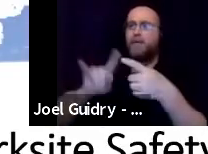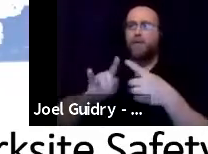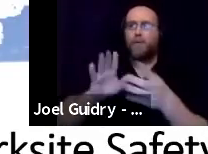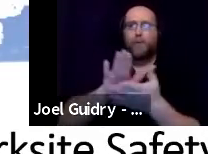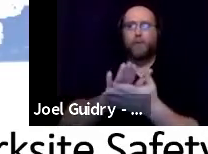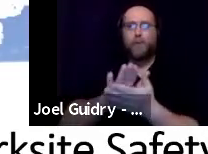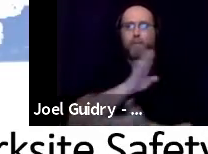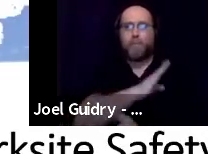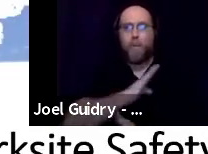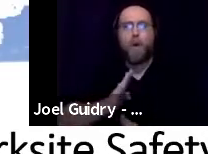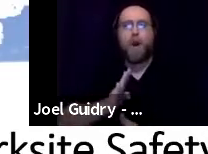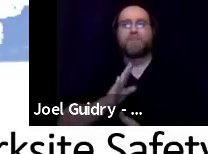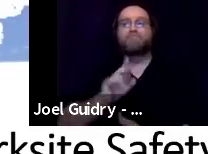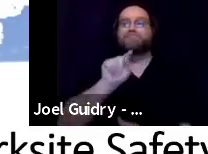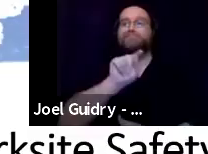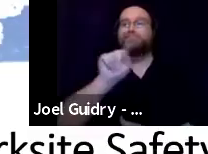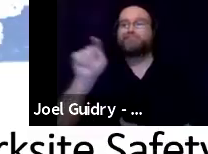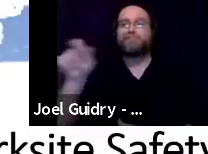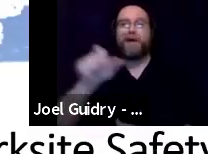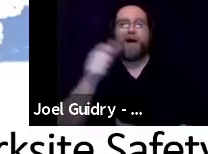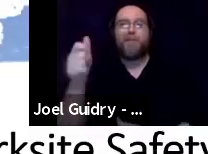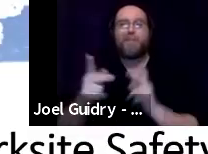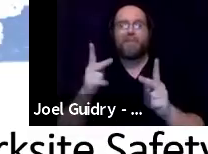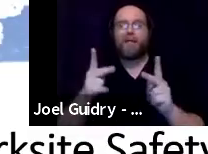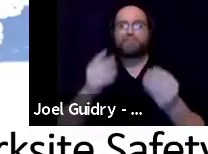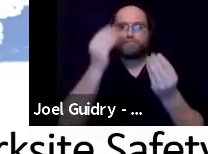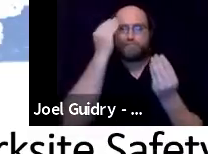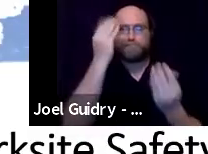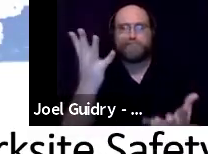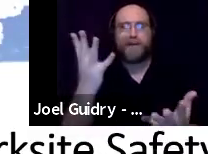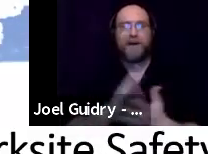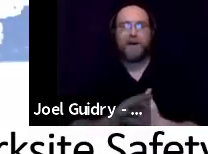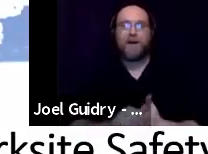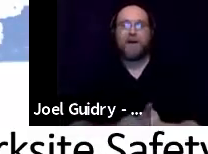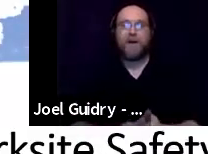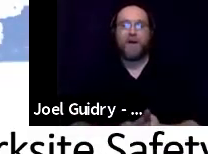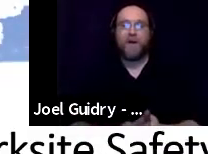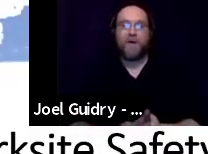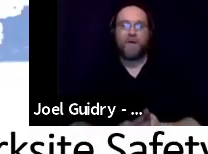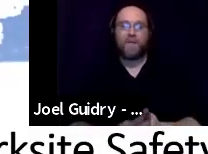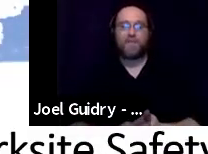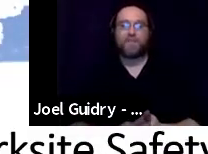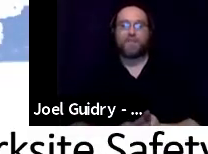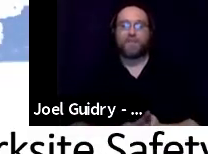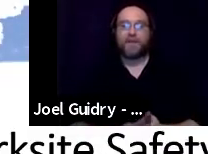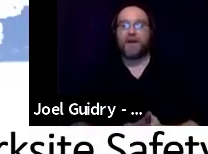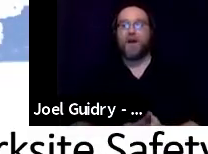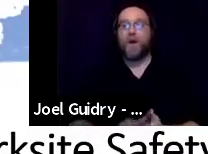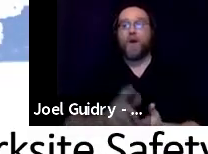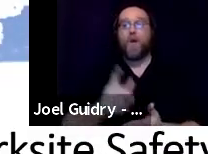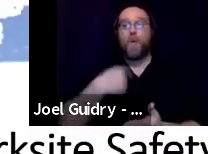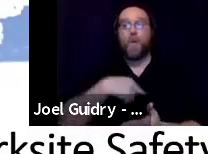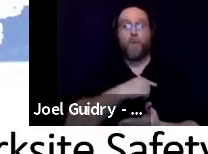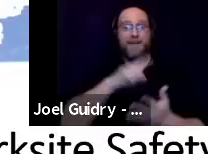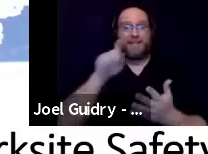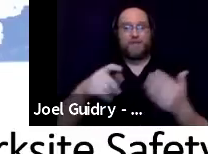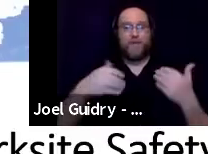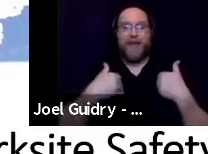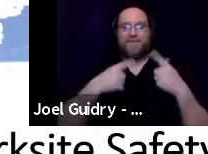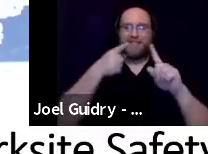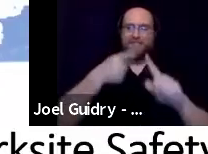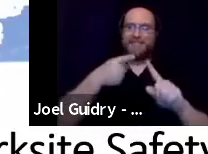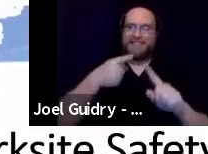others about why it is we believe particular supports need to be made that may